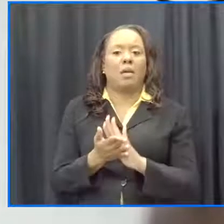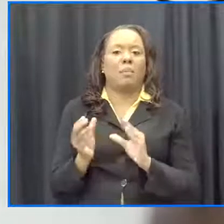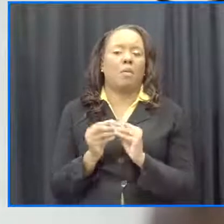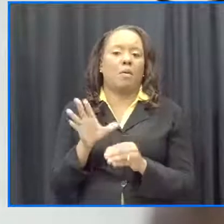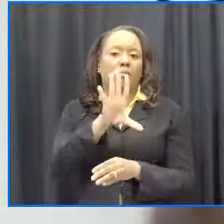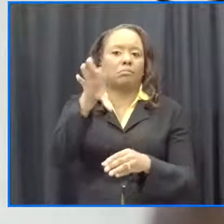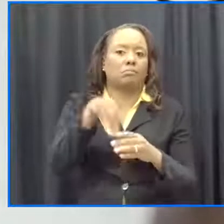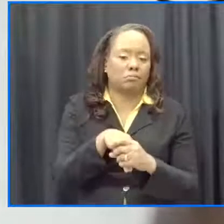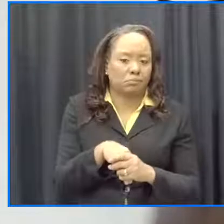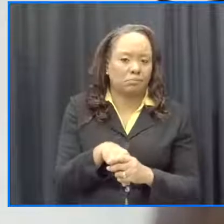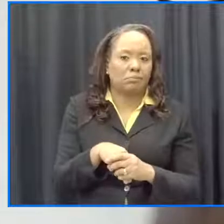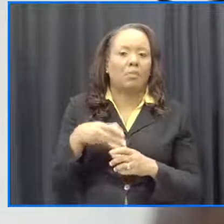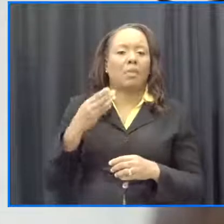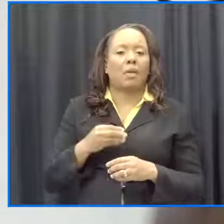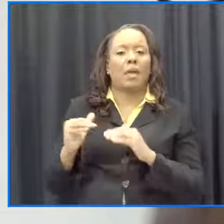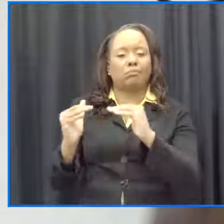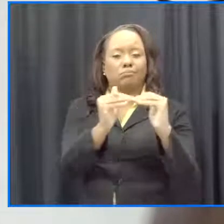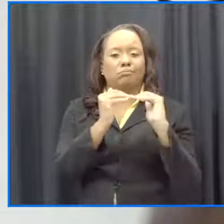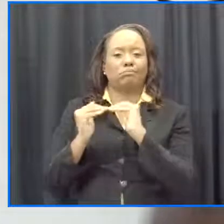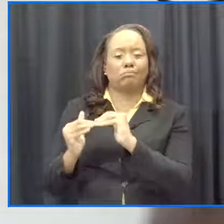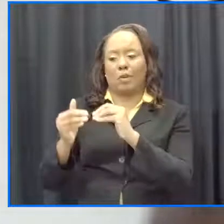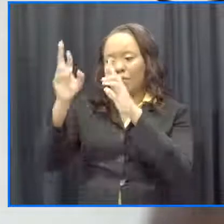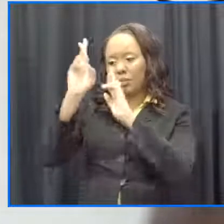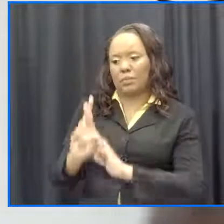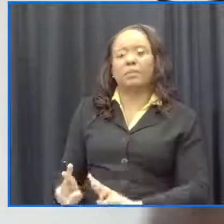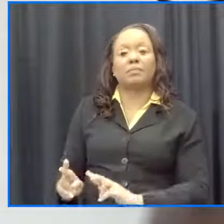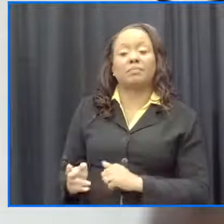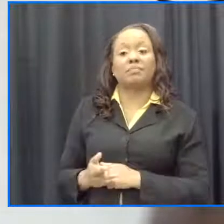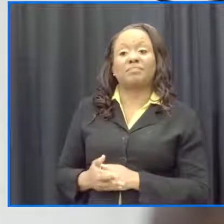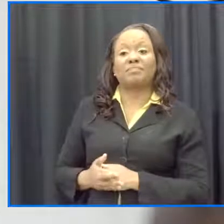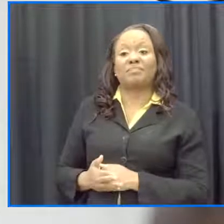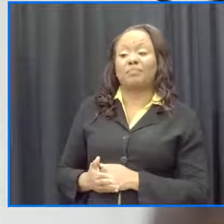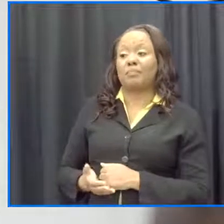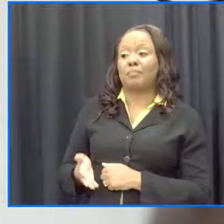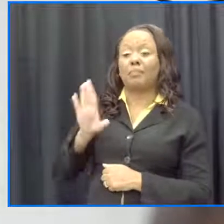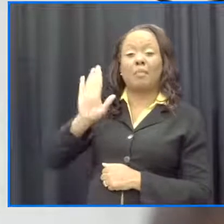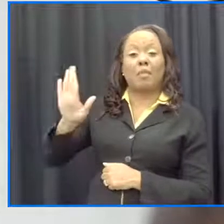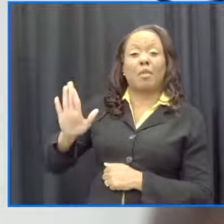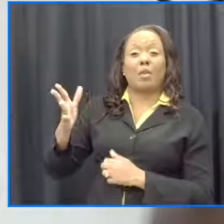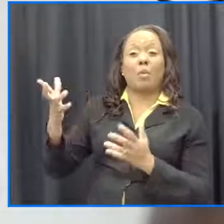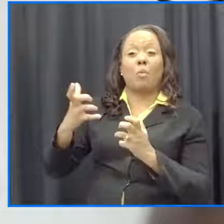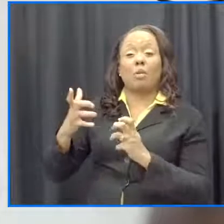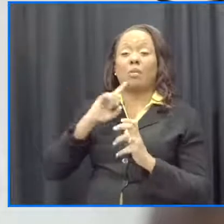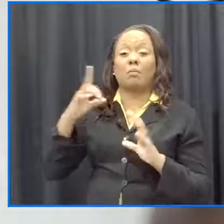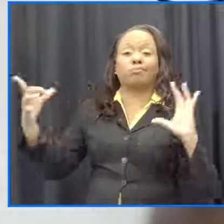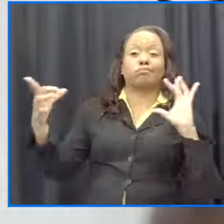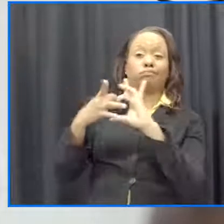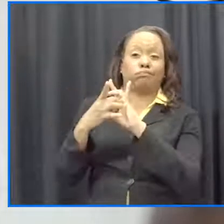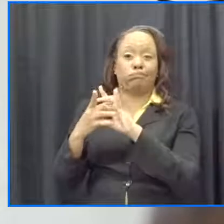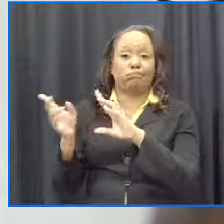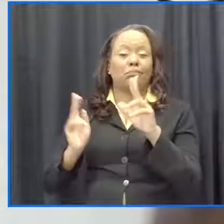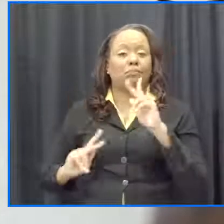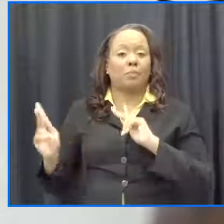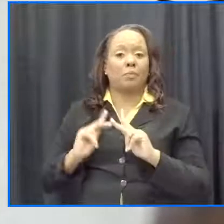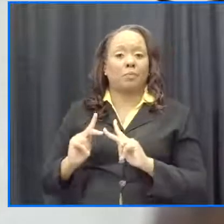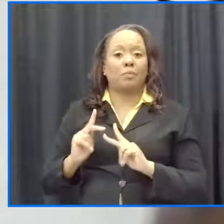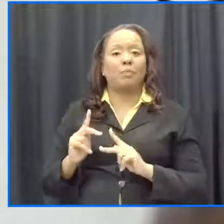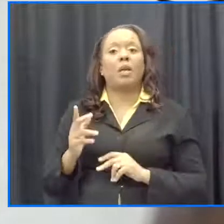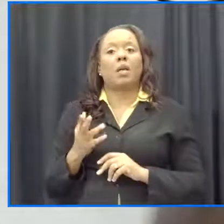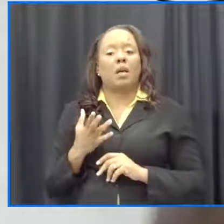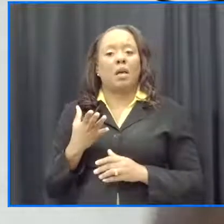of inclusivity and mutual respect, and his contribution to bridging societal divides